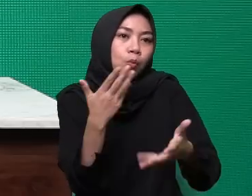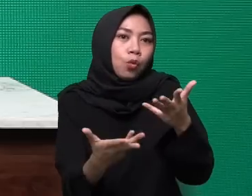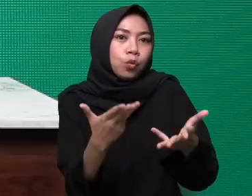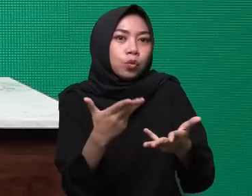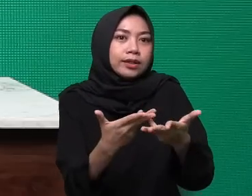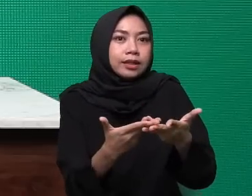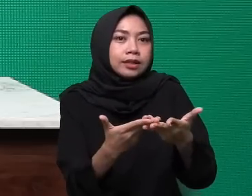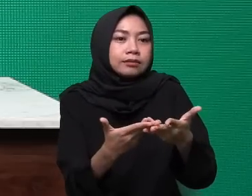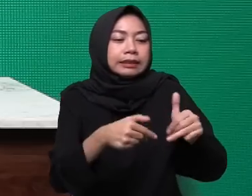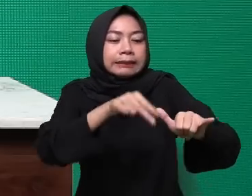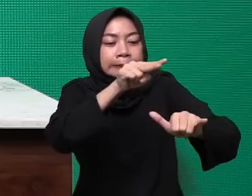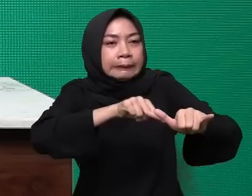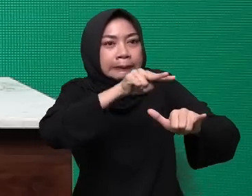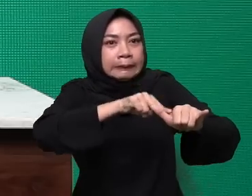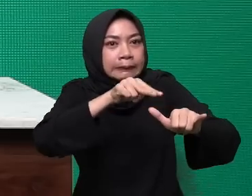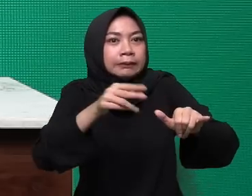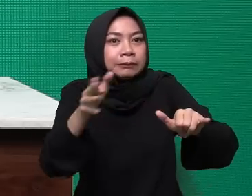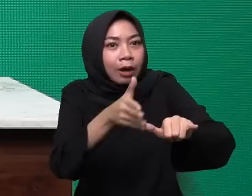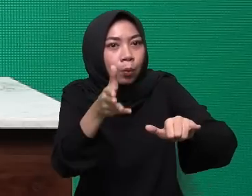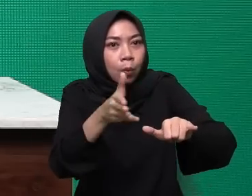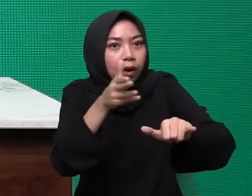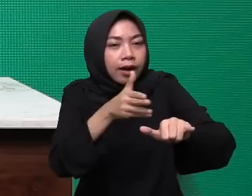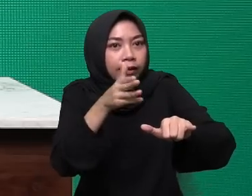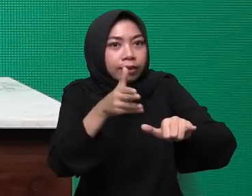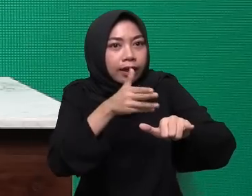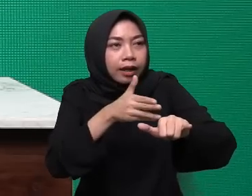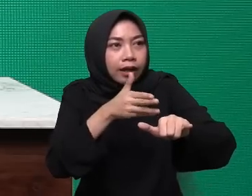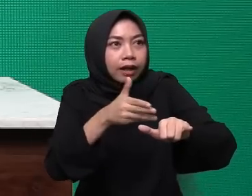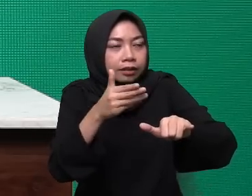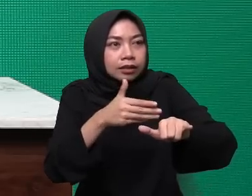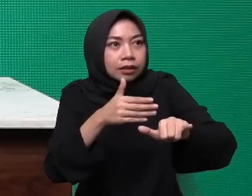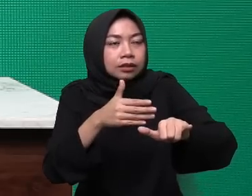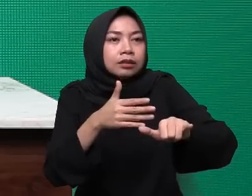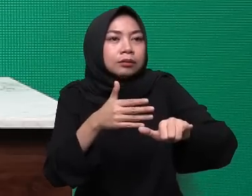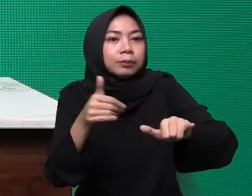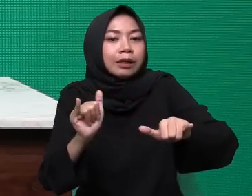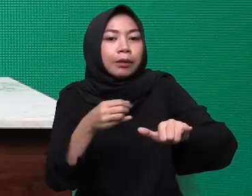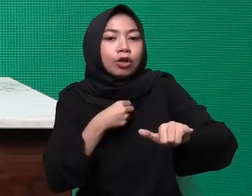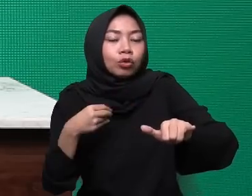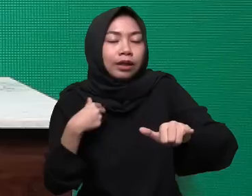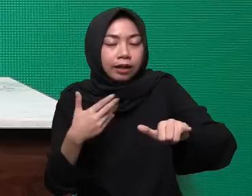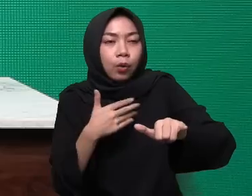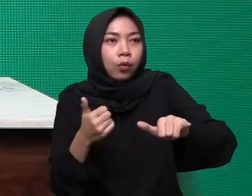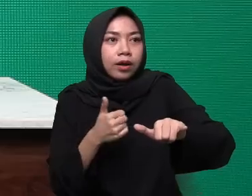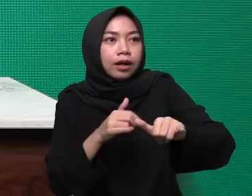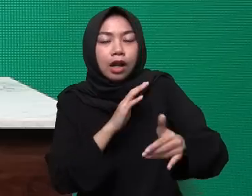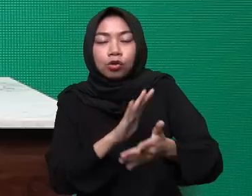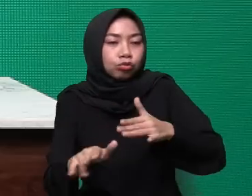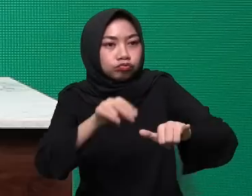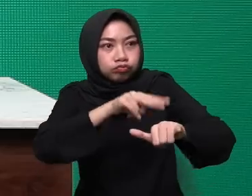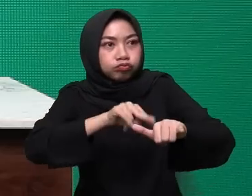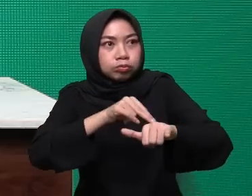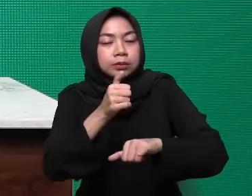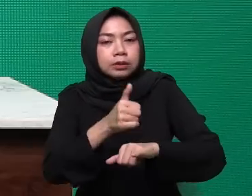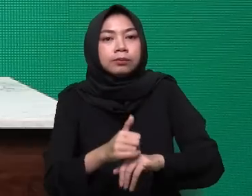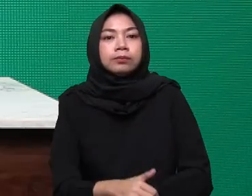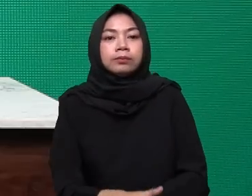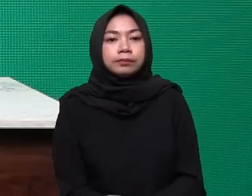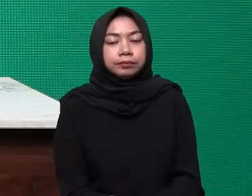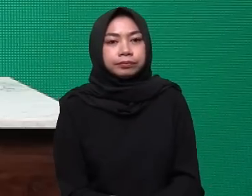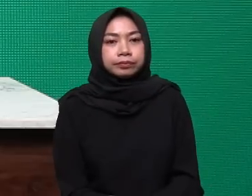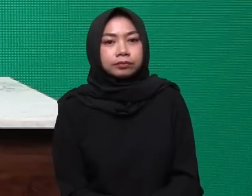physical examinations and treatment by the veterinary medics and veterinary paramedics. We would also